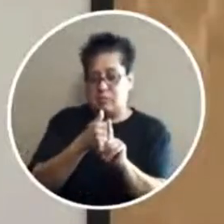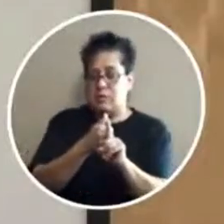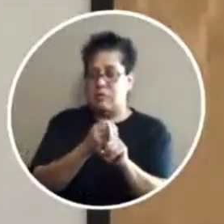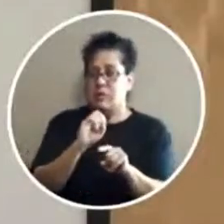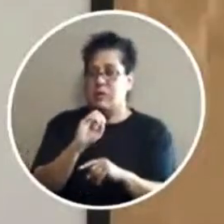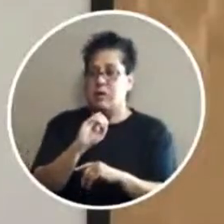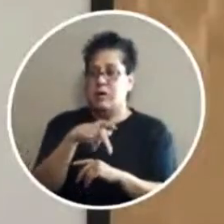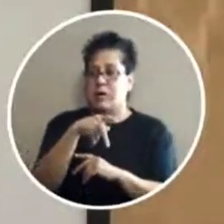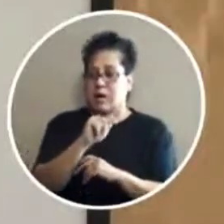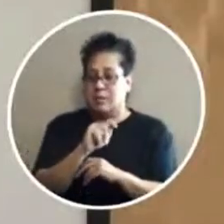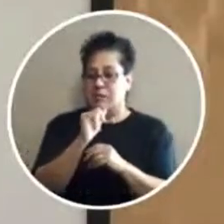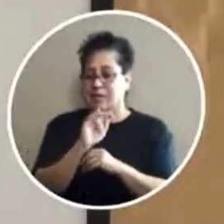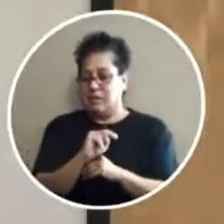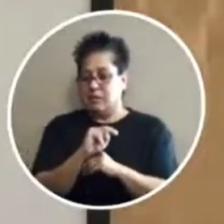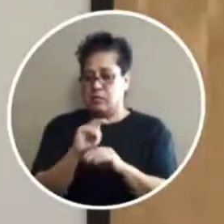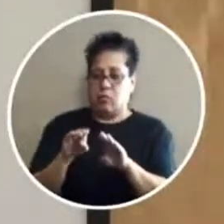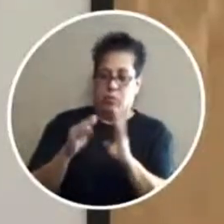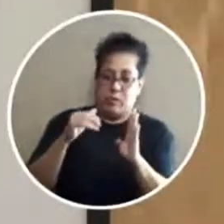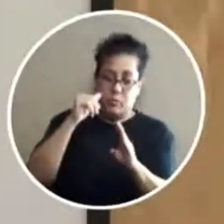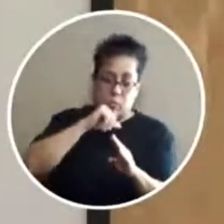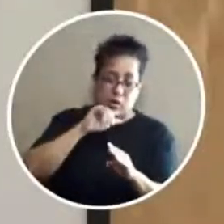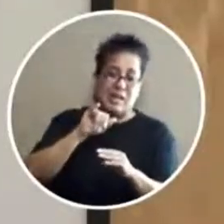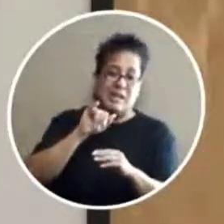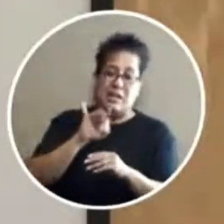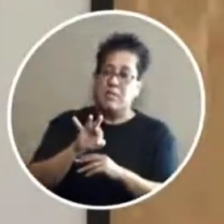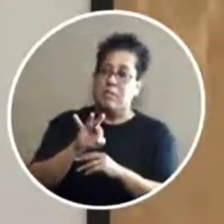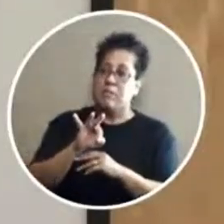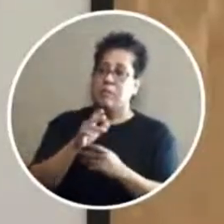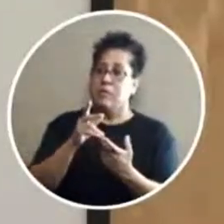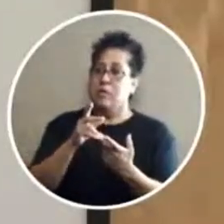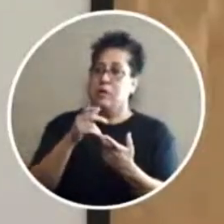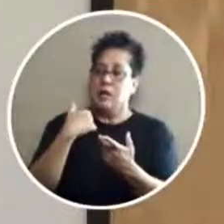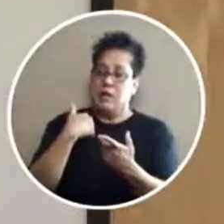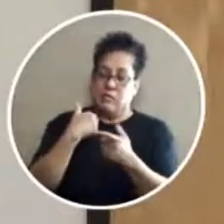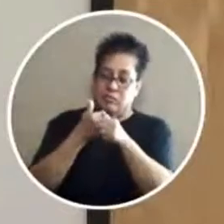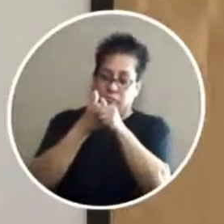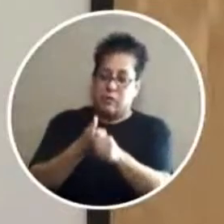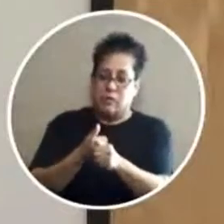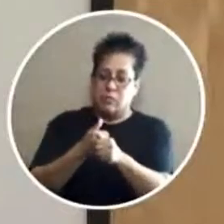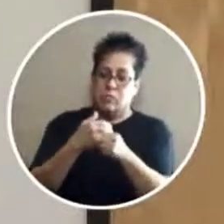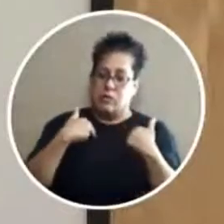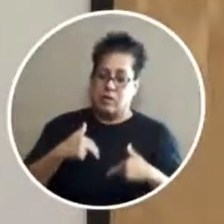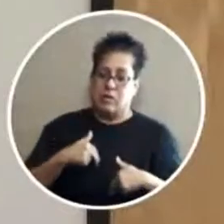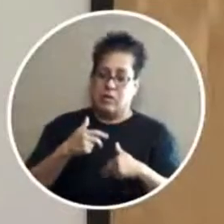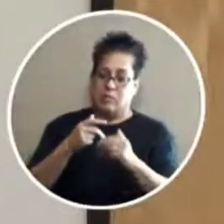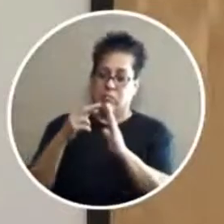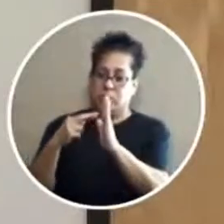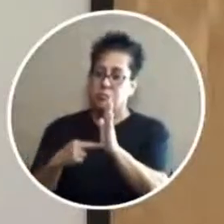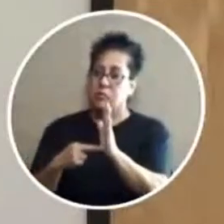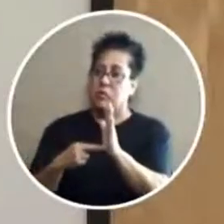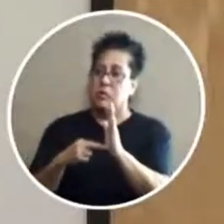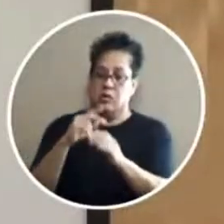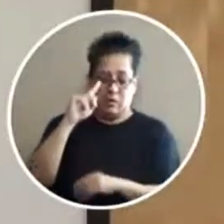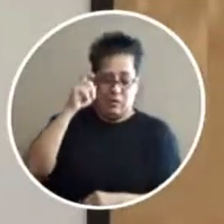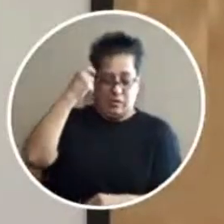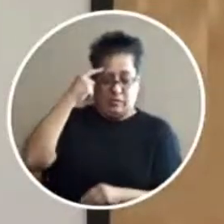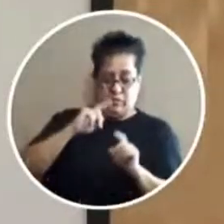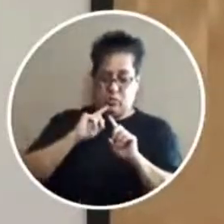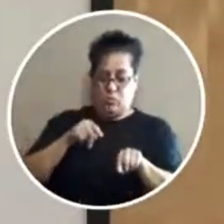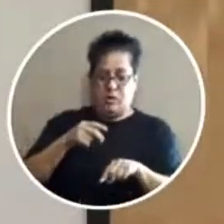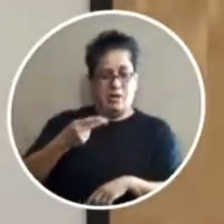in their county into opening bars as long as they assist in enforcing health protocols. Per the governor's order,